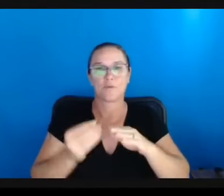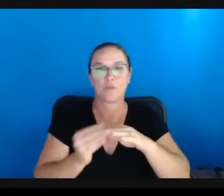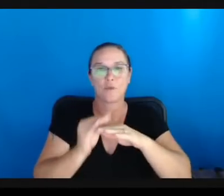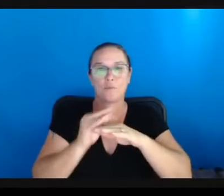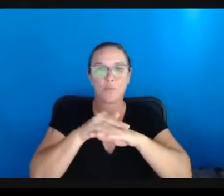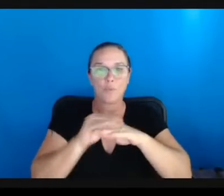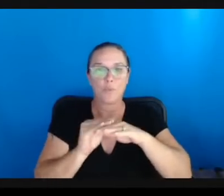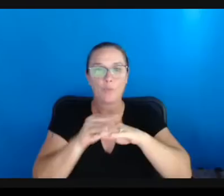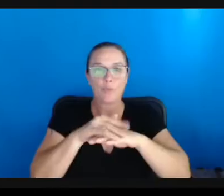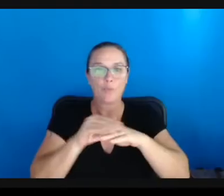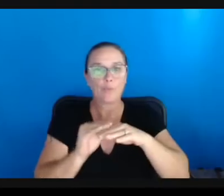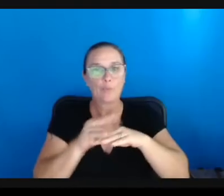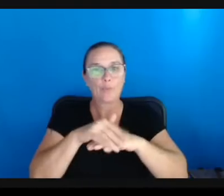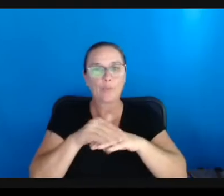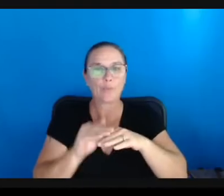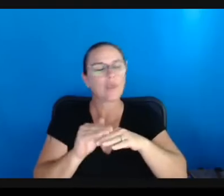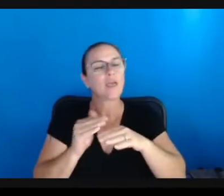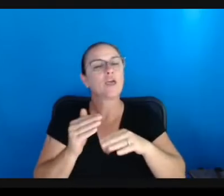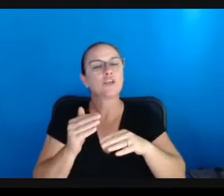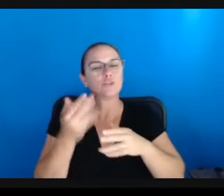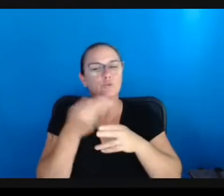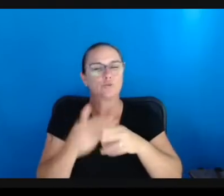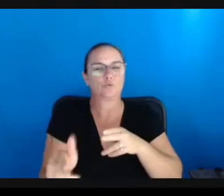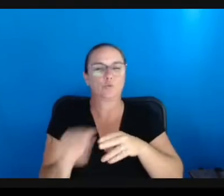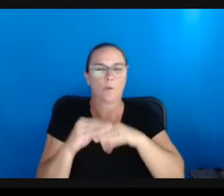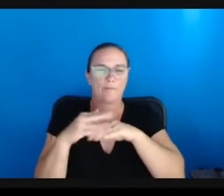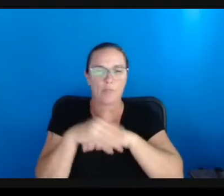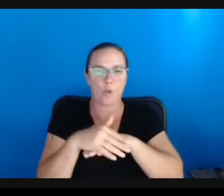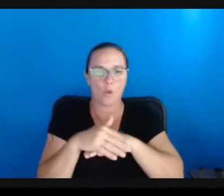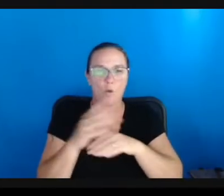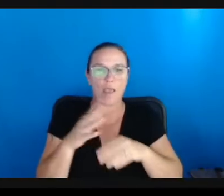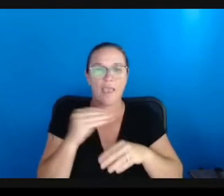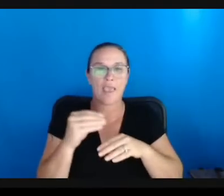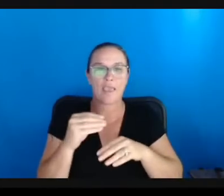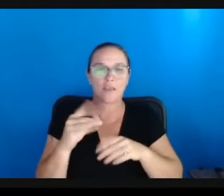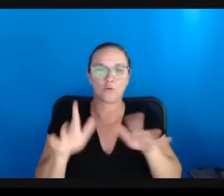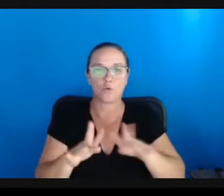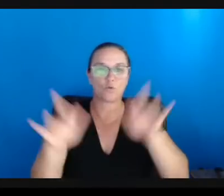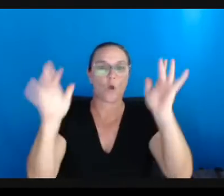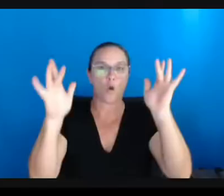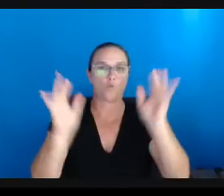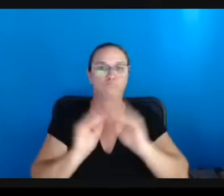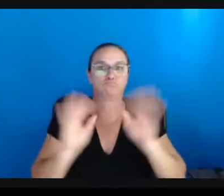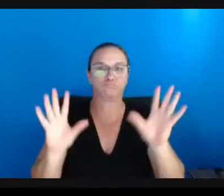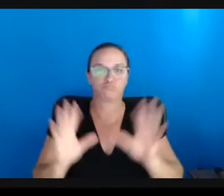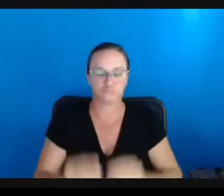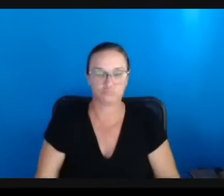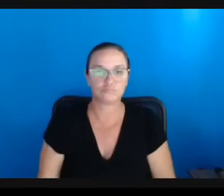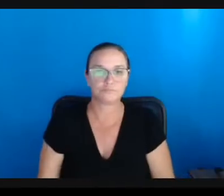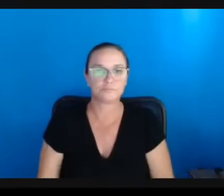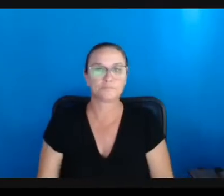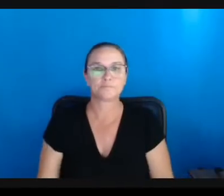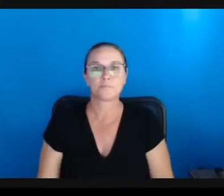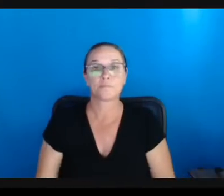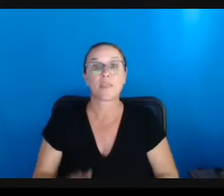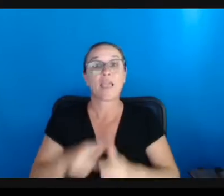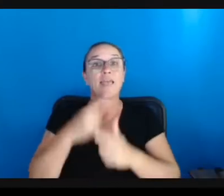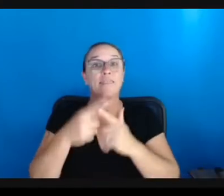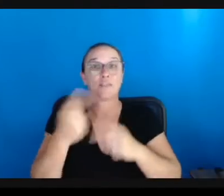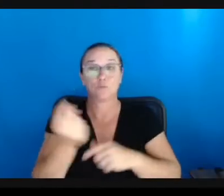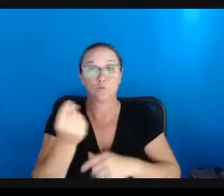flows and strong glow as well. So moving to Tuesday